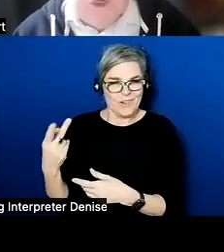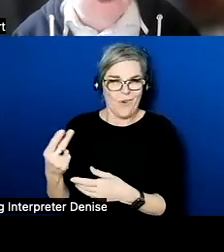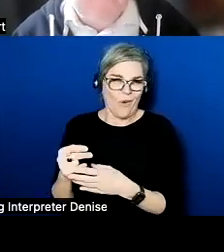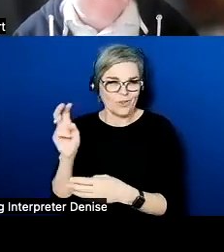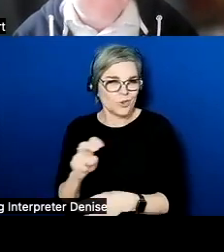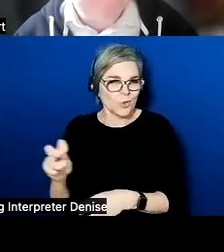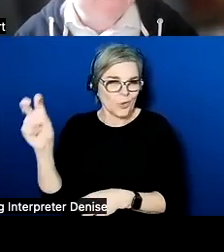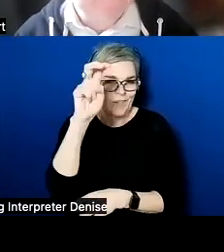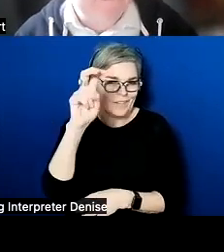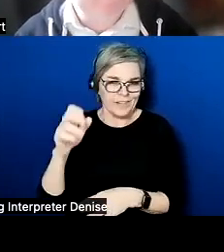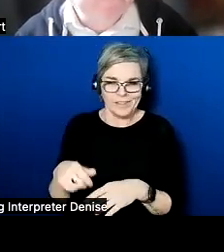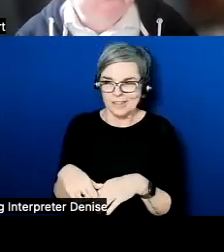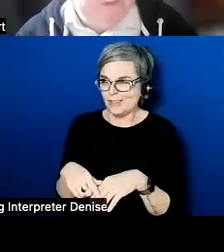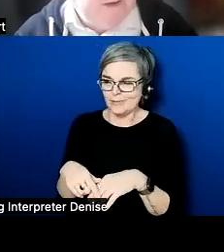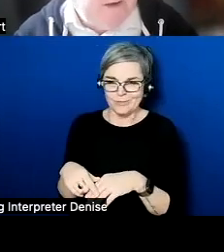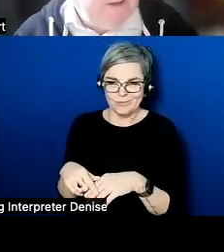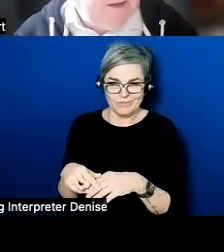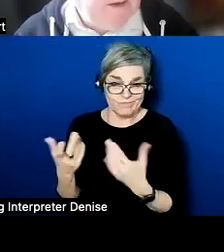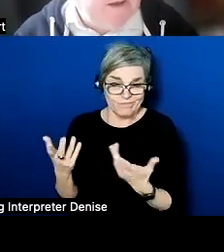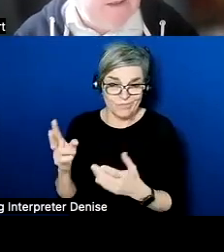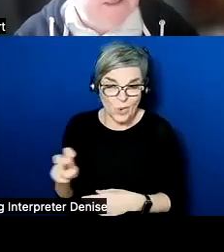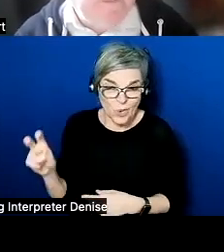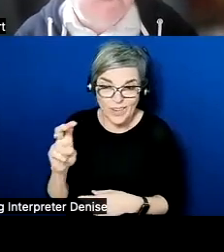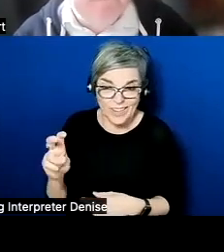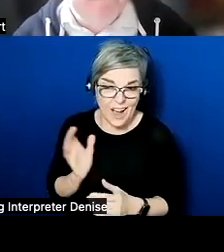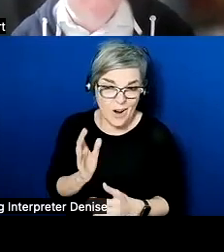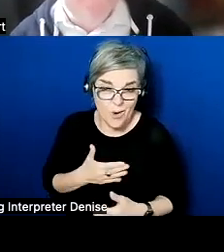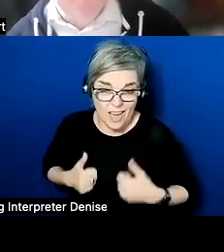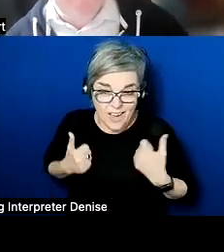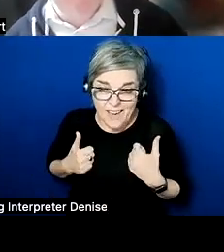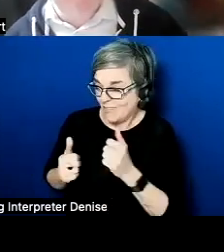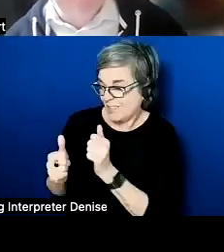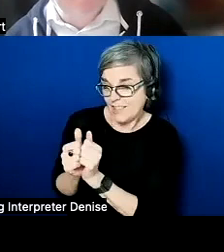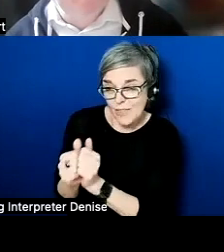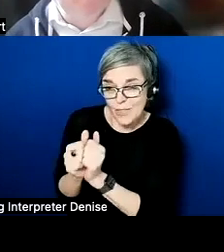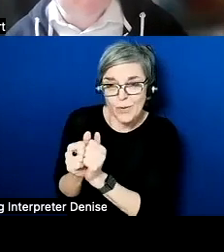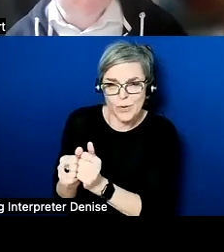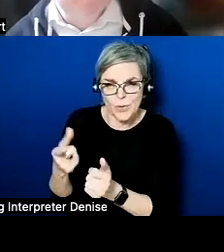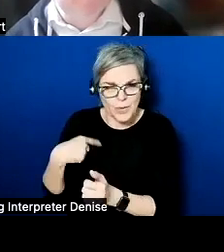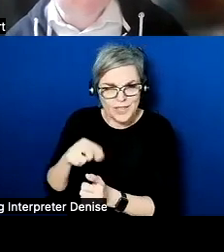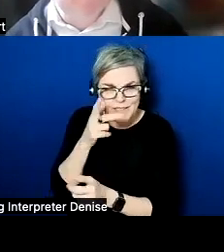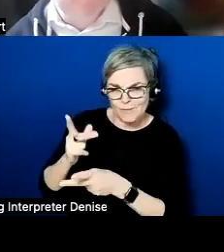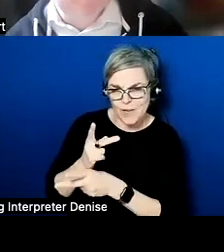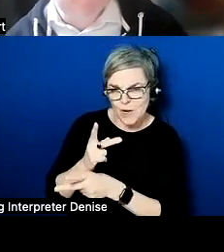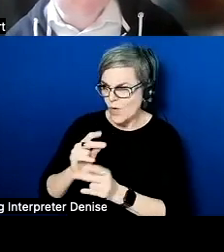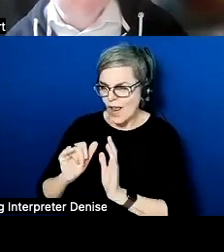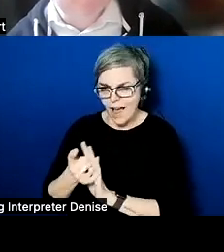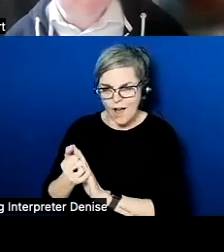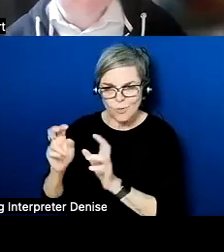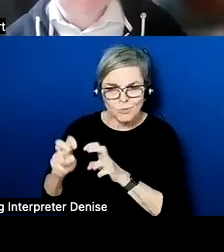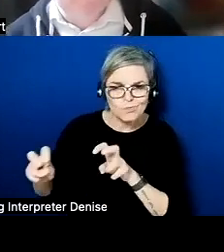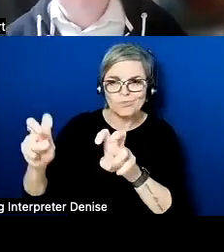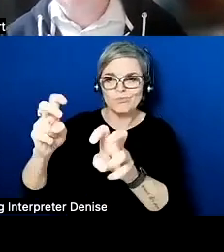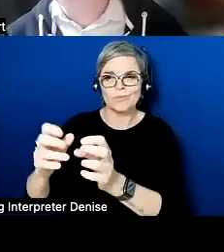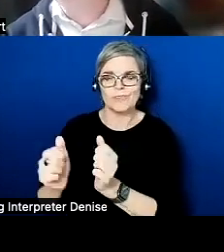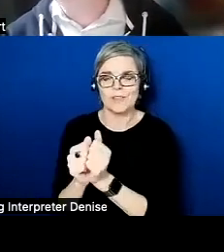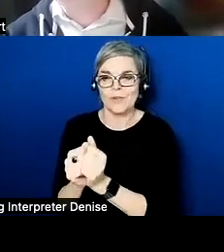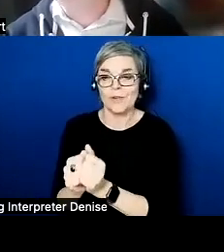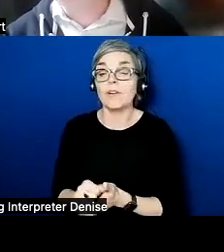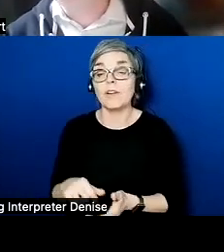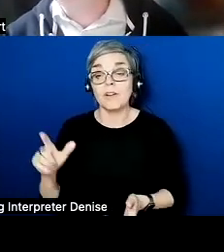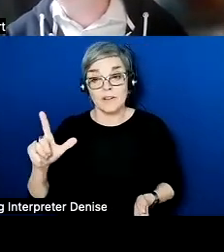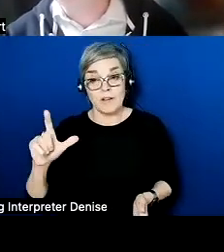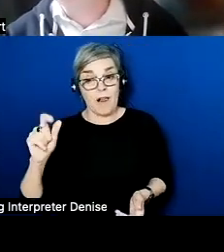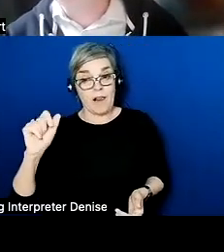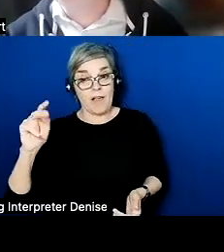what each other means. Yep. Paul, this is Yep. Alana. I Yep. just wanted to let everybody know, and because I